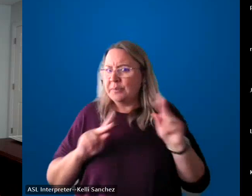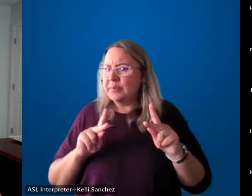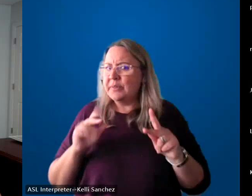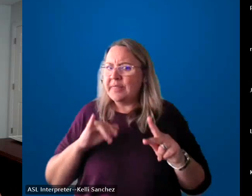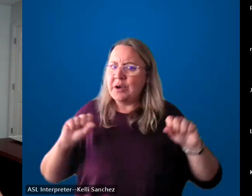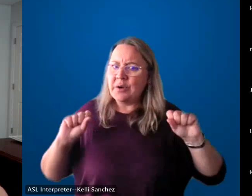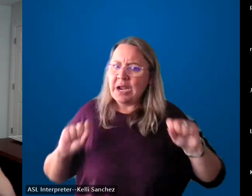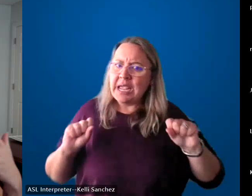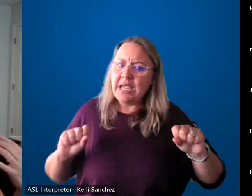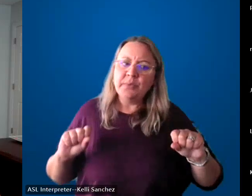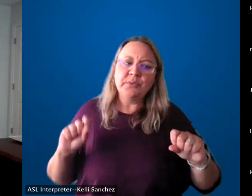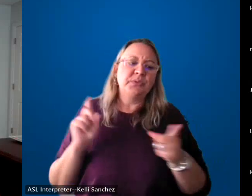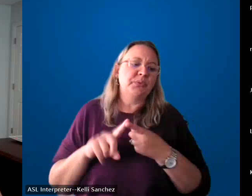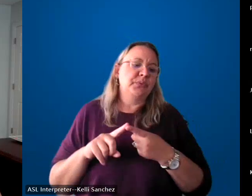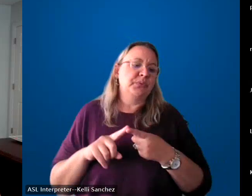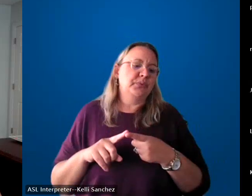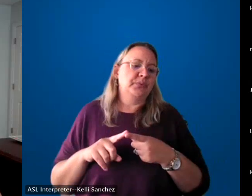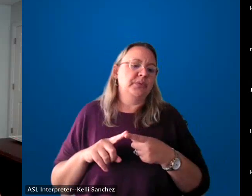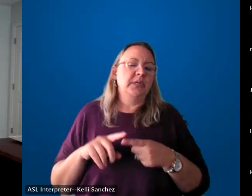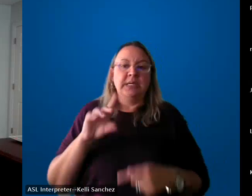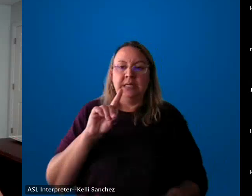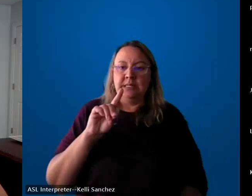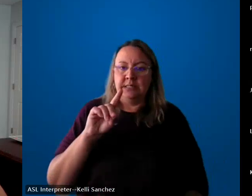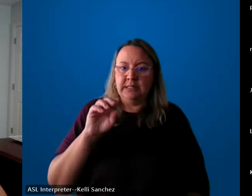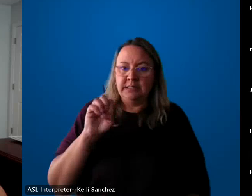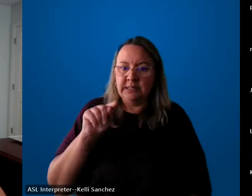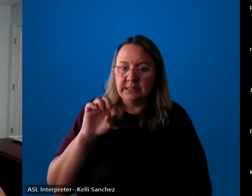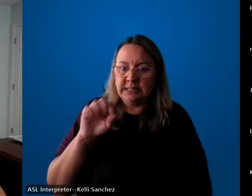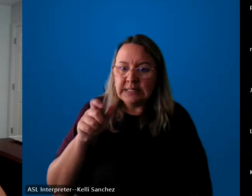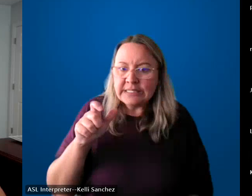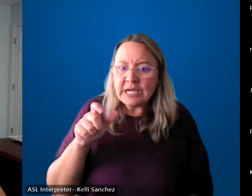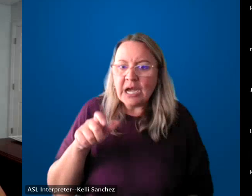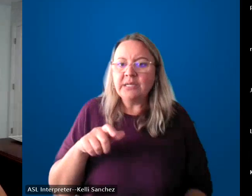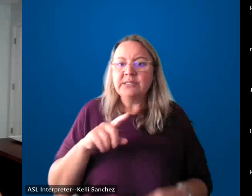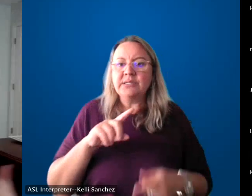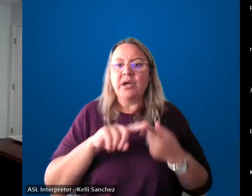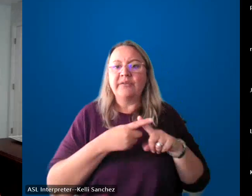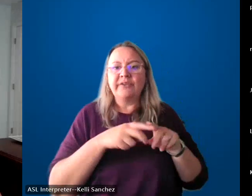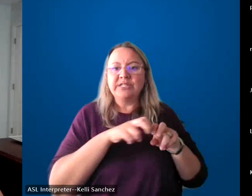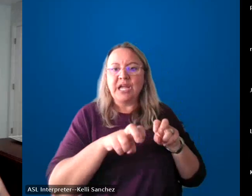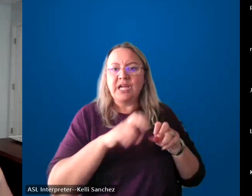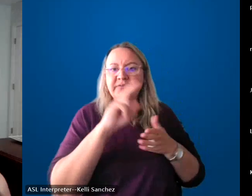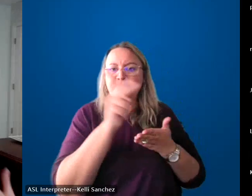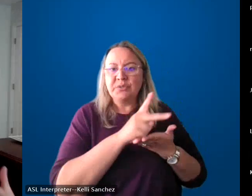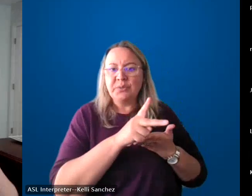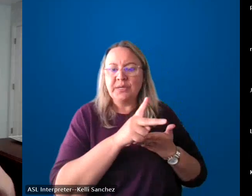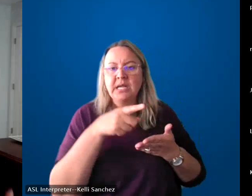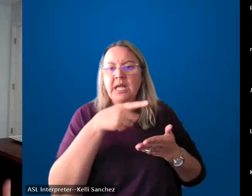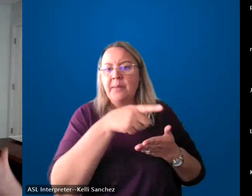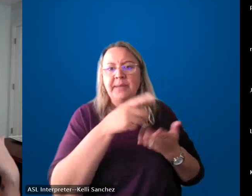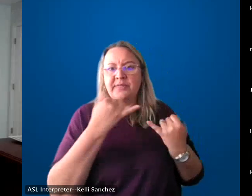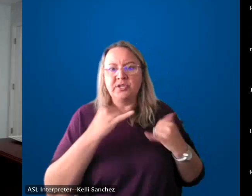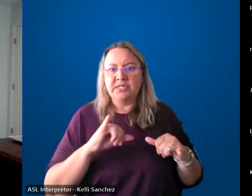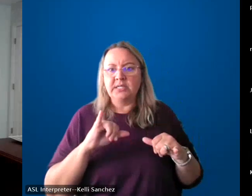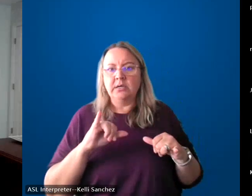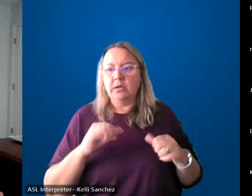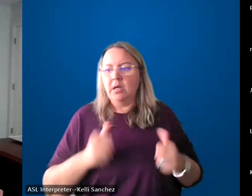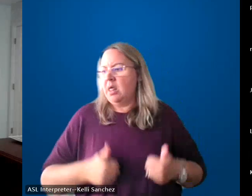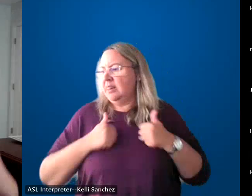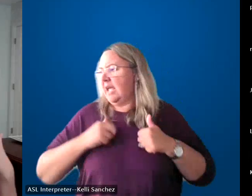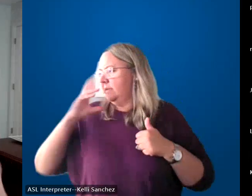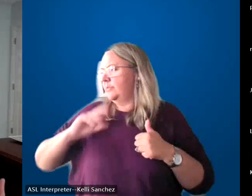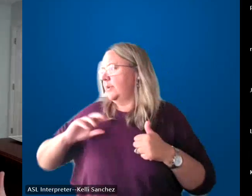able to detox on a friend's couch for 2 weeks and then are still in chaotic life